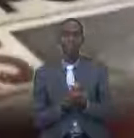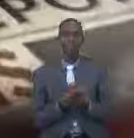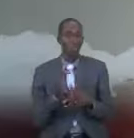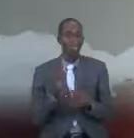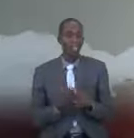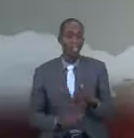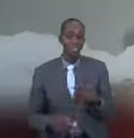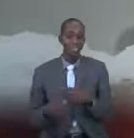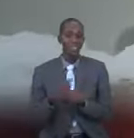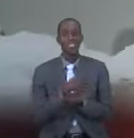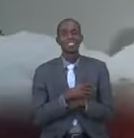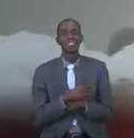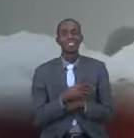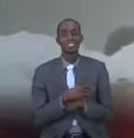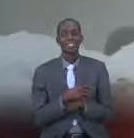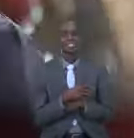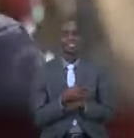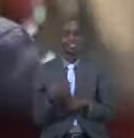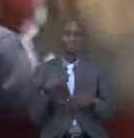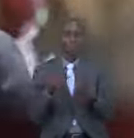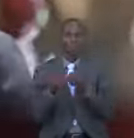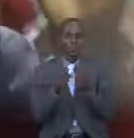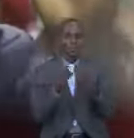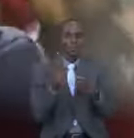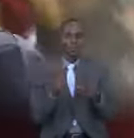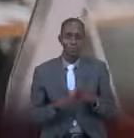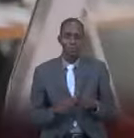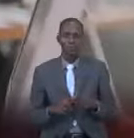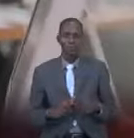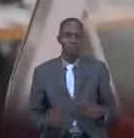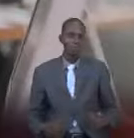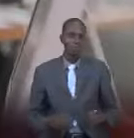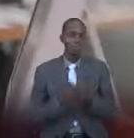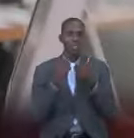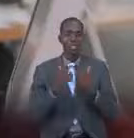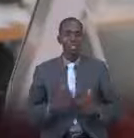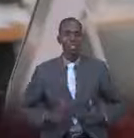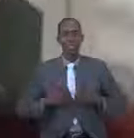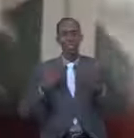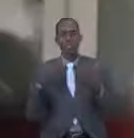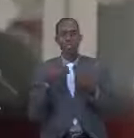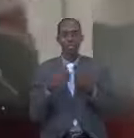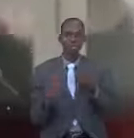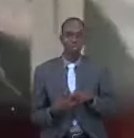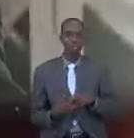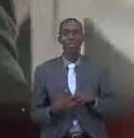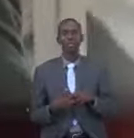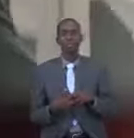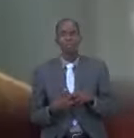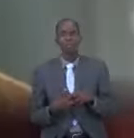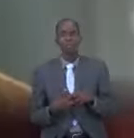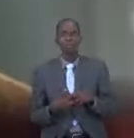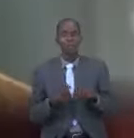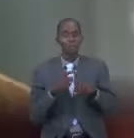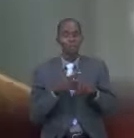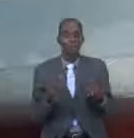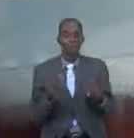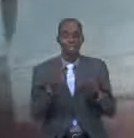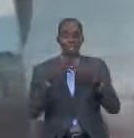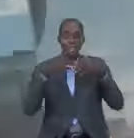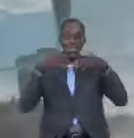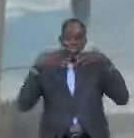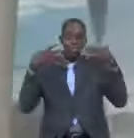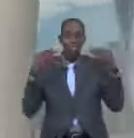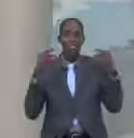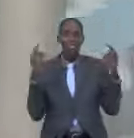day. We fight to keep up with life's challenges. Humankind grapples with life's experiences. But a smile when